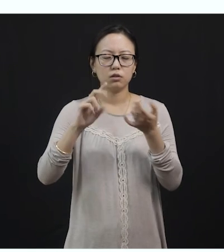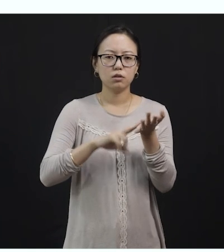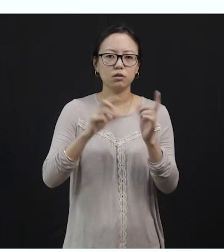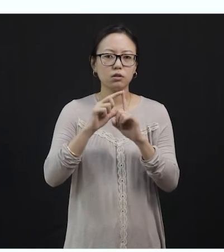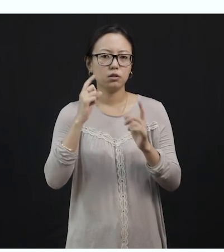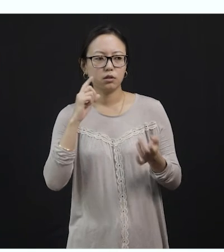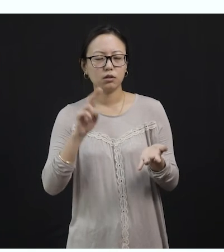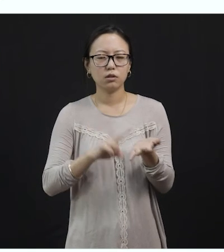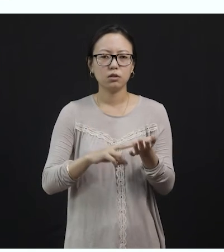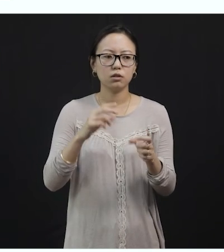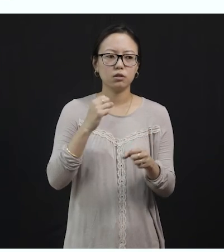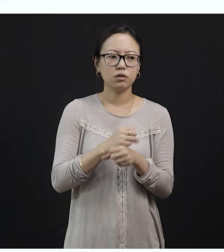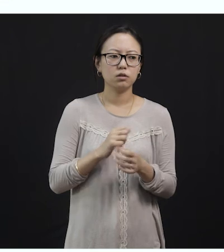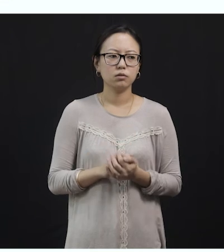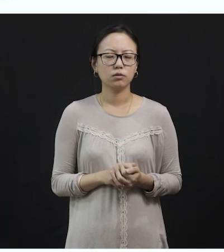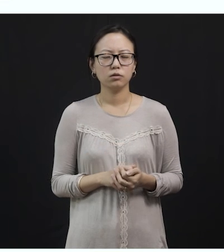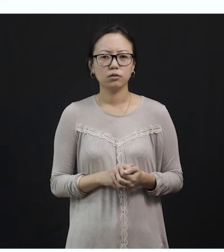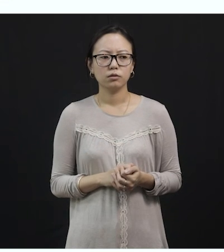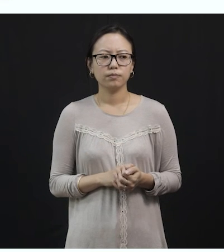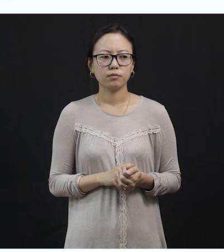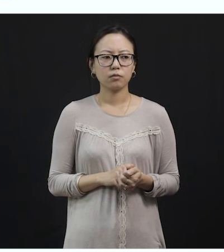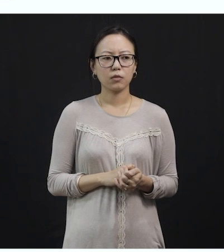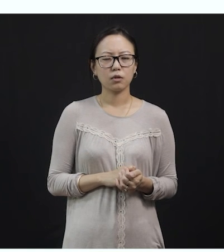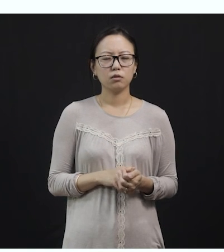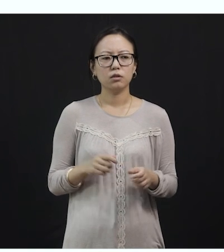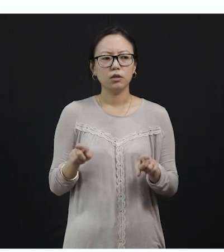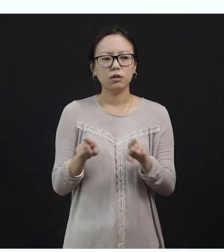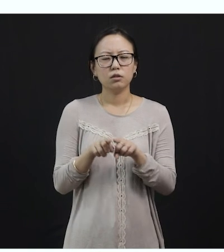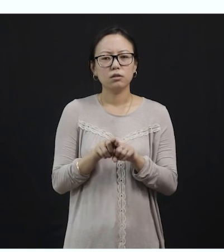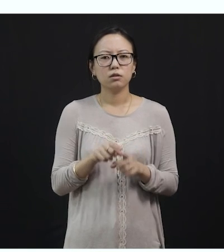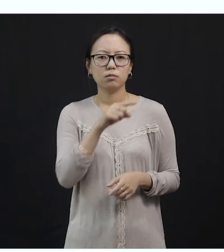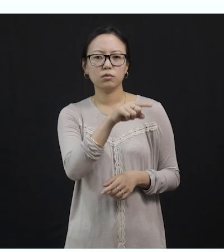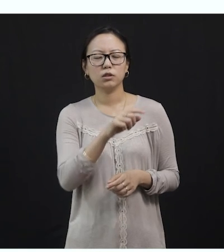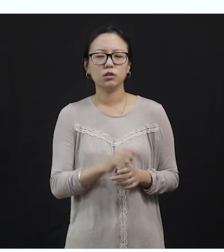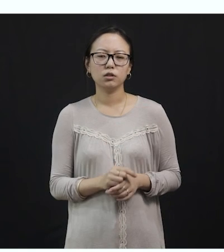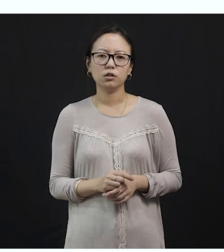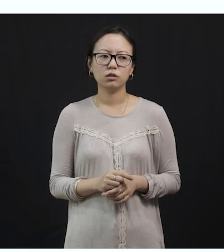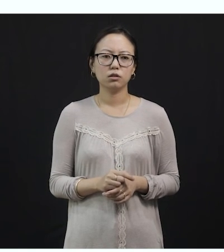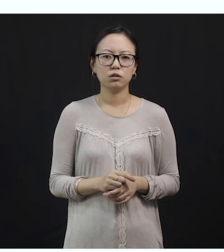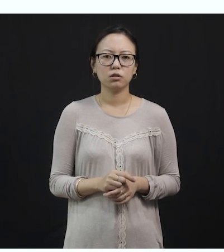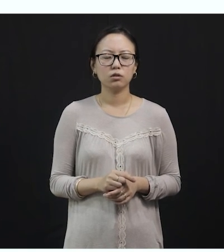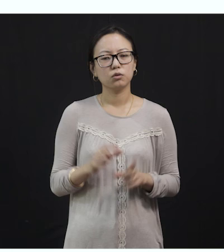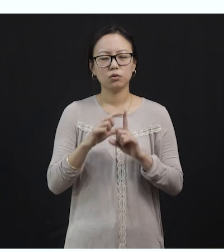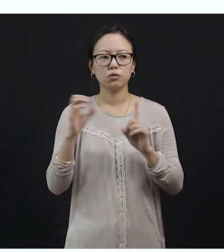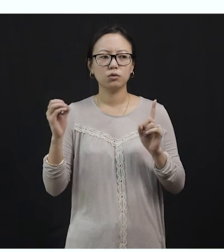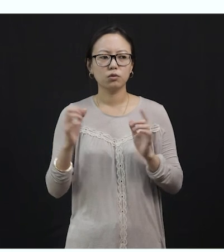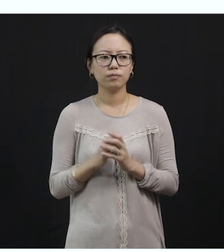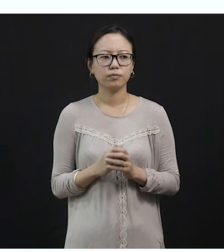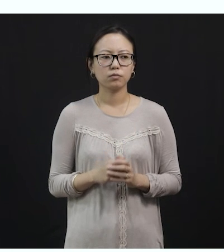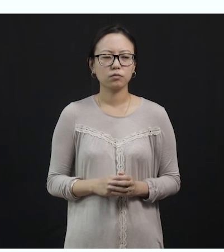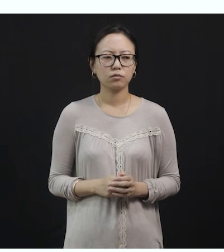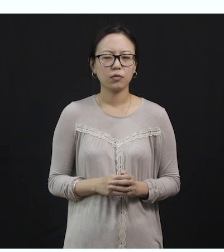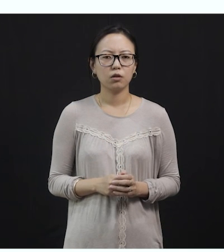will solve this exercise from smallest to biggest. And now from the biggest to smallest. If you